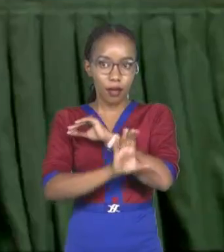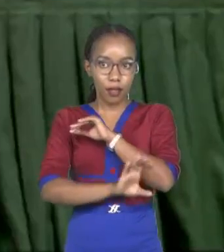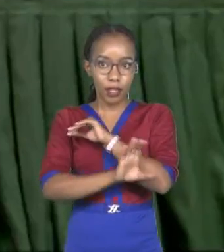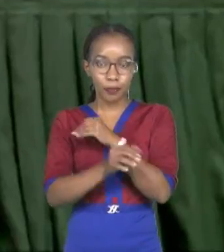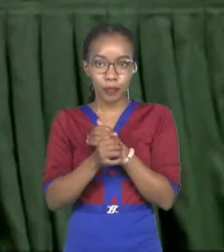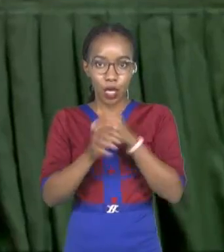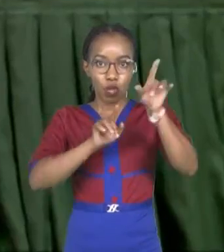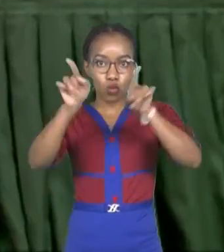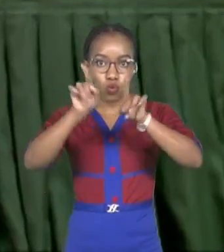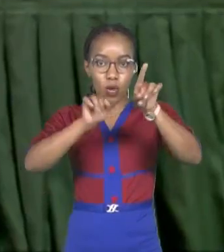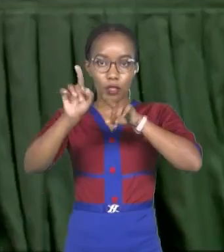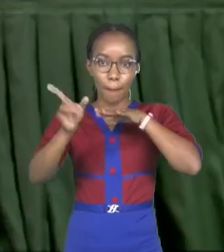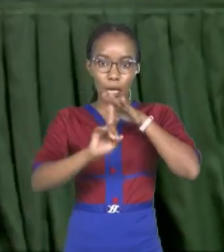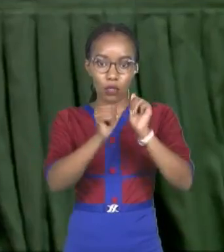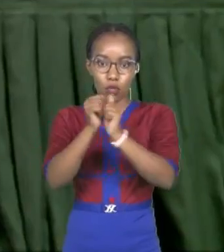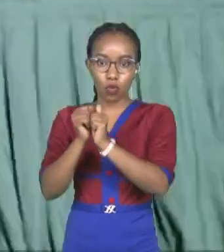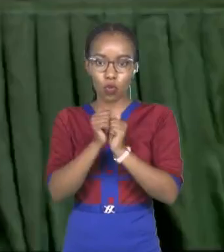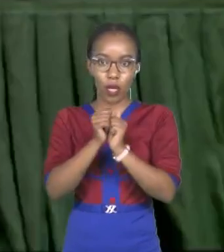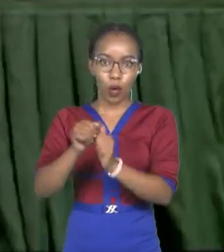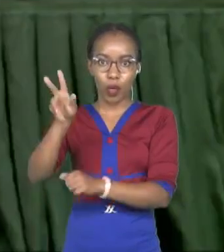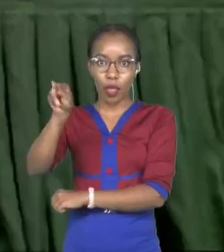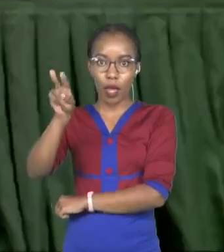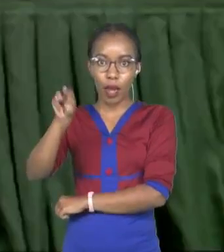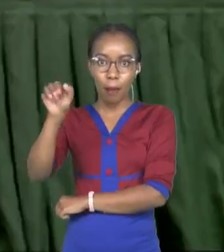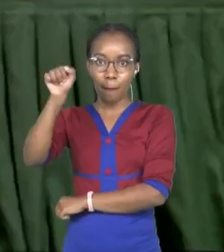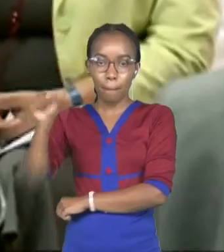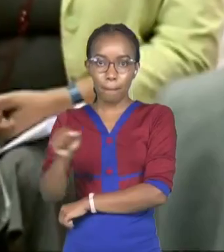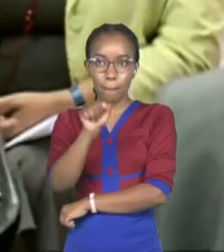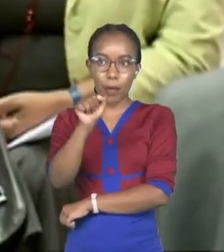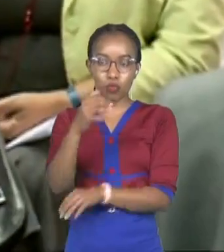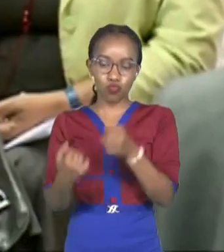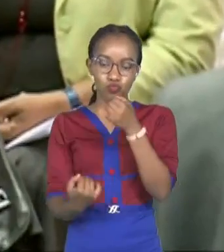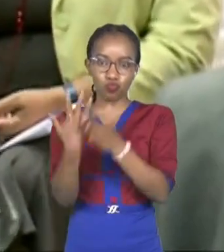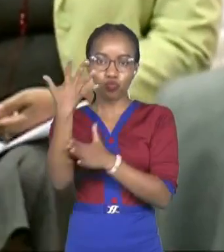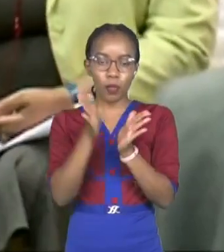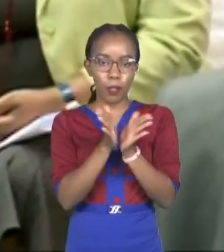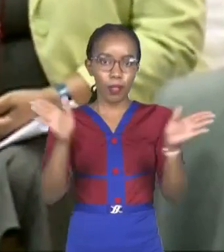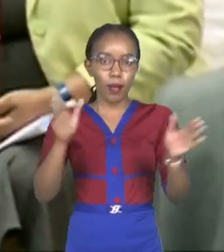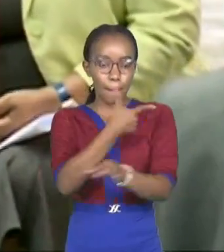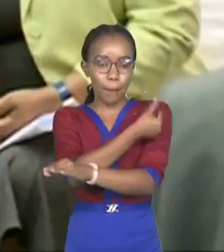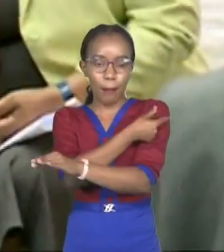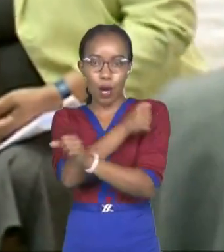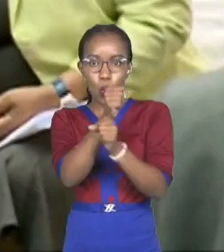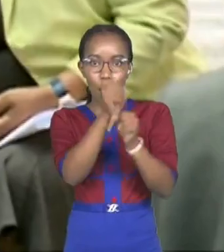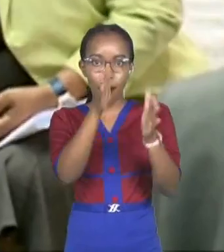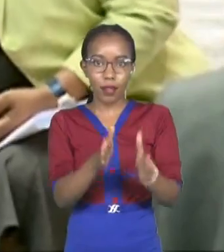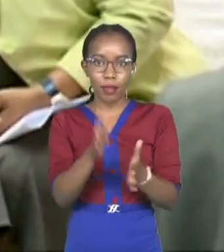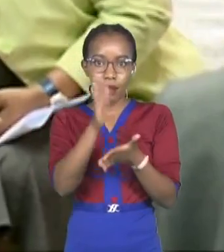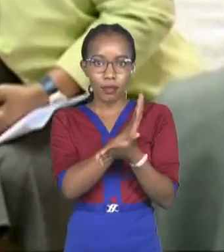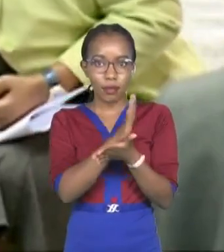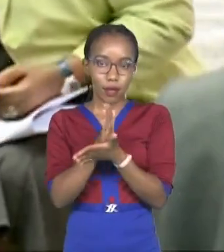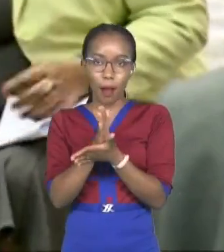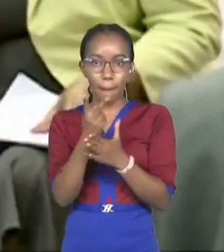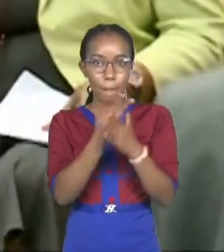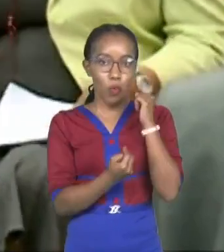the Tourism Ministry, in collaboration with the Nairobi Metropolitan Services, has launched mass vaccination of workers in the said sectors.